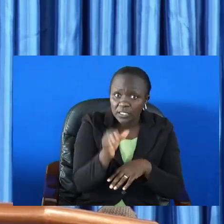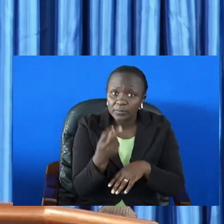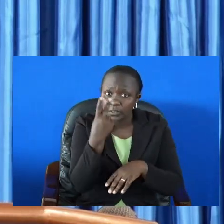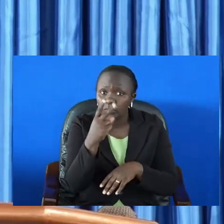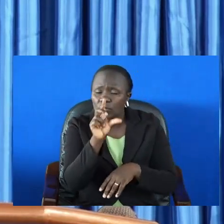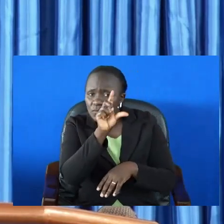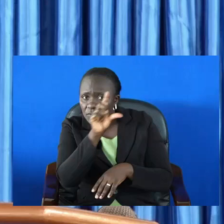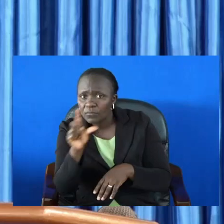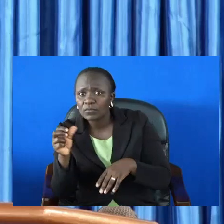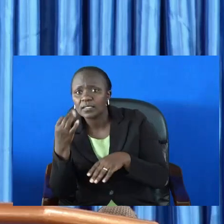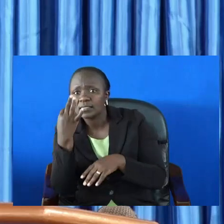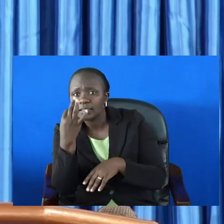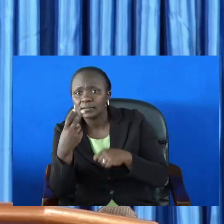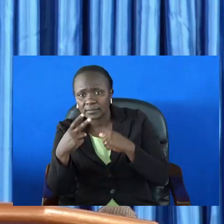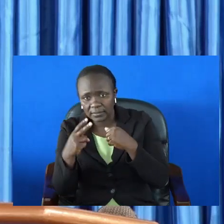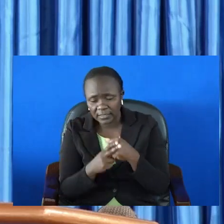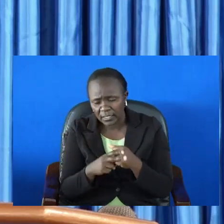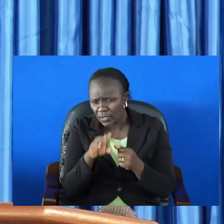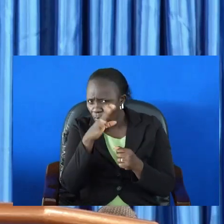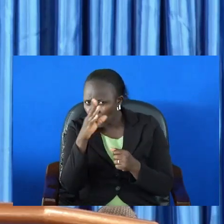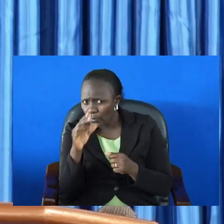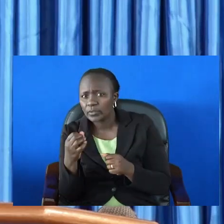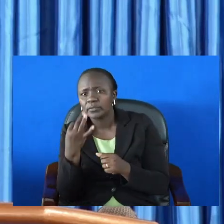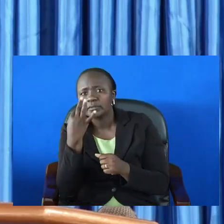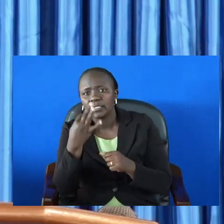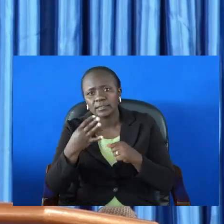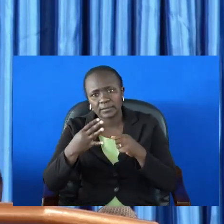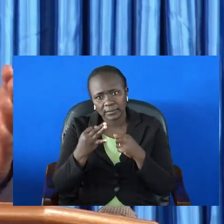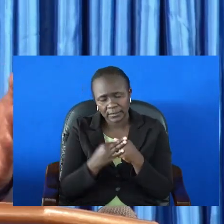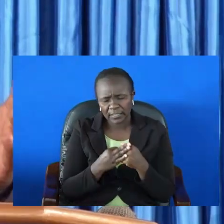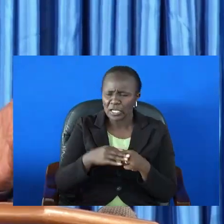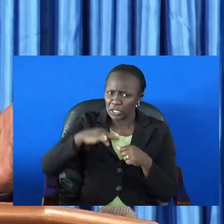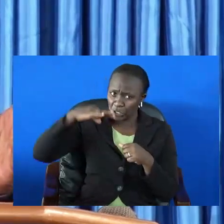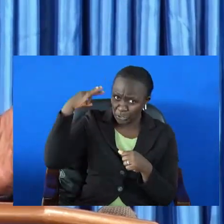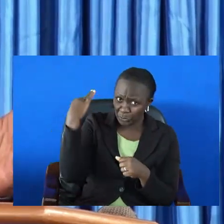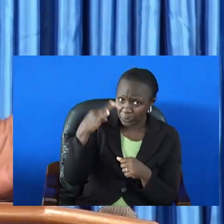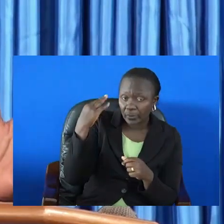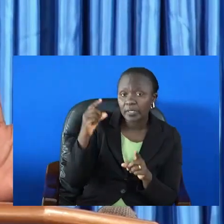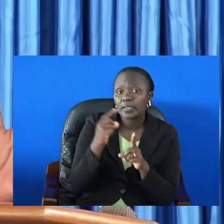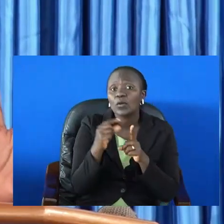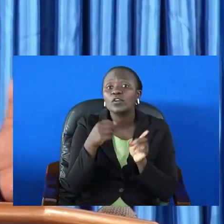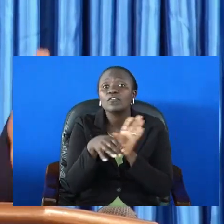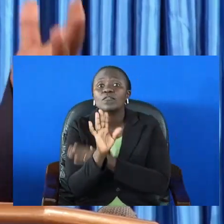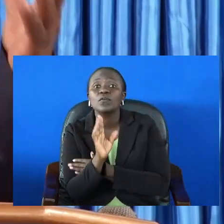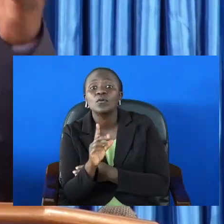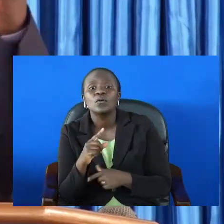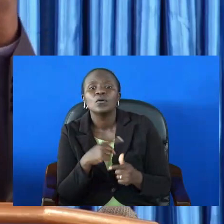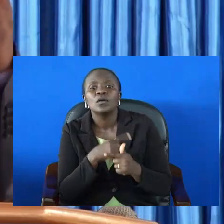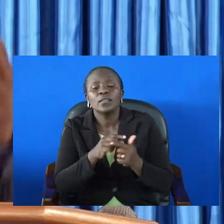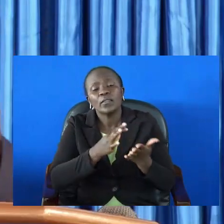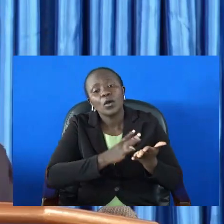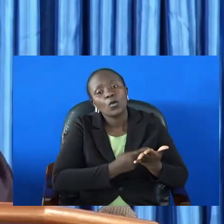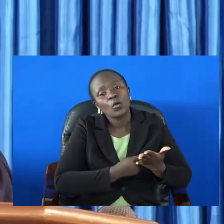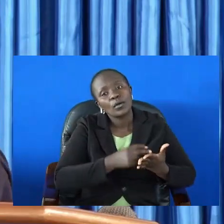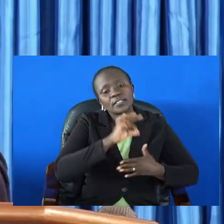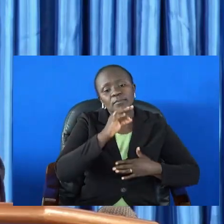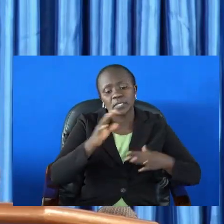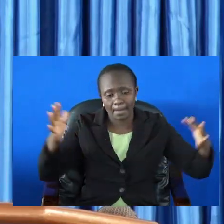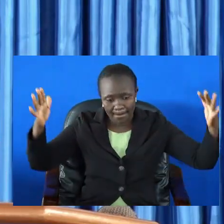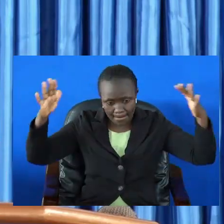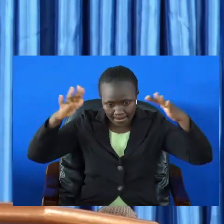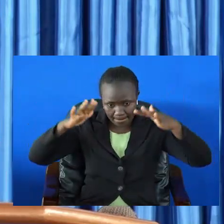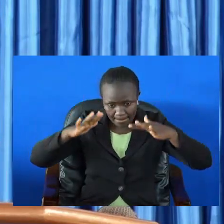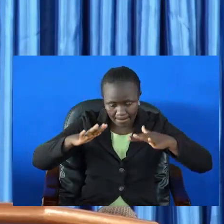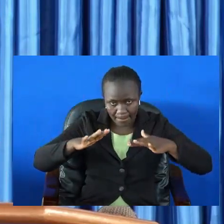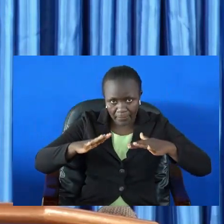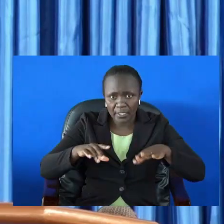verse number 37 up to verse 38. He preached the word of God when the Holy Spirit came upon them.